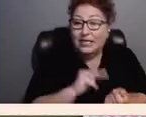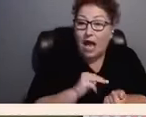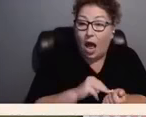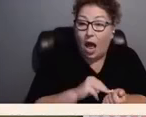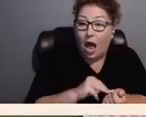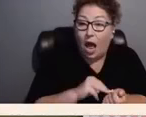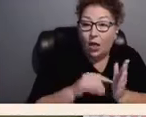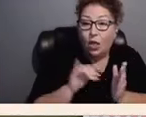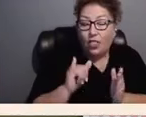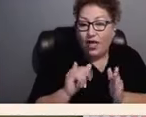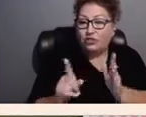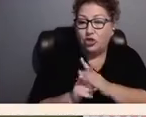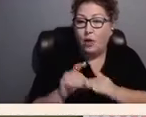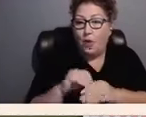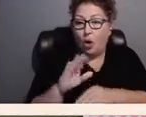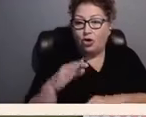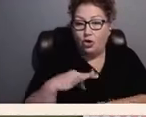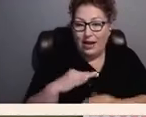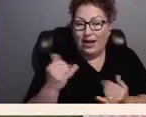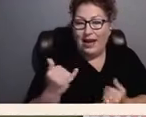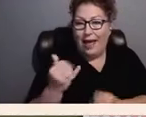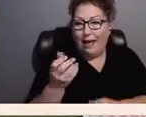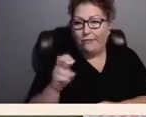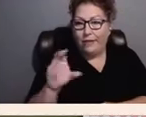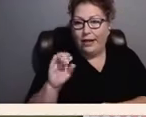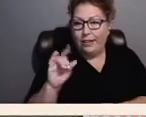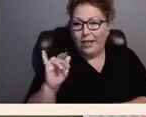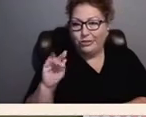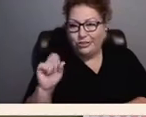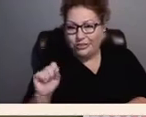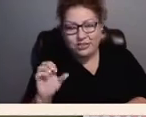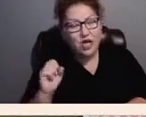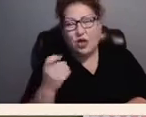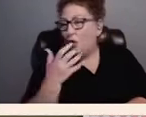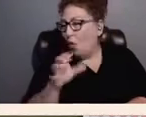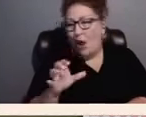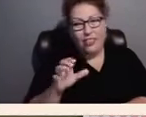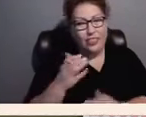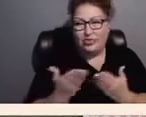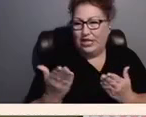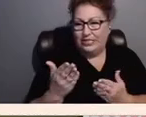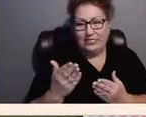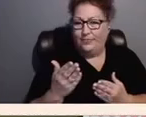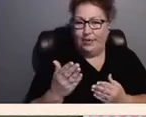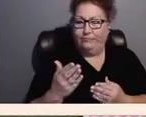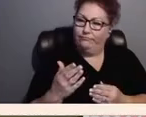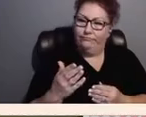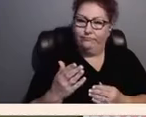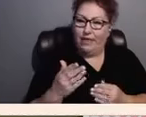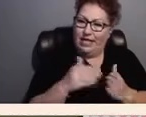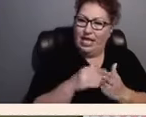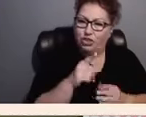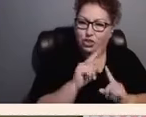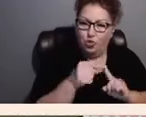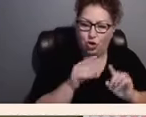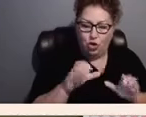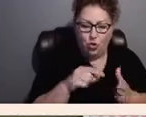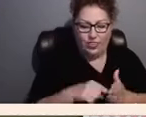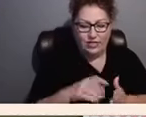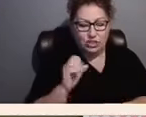up there that's now in collections. And so you don't want those things to be held against you when you're doing this. So I am